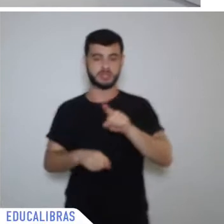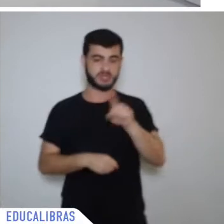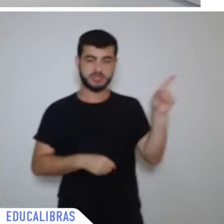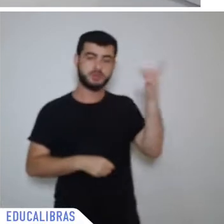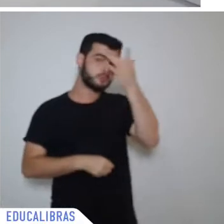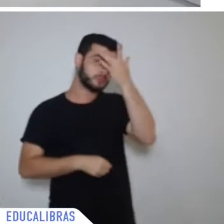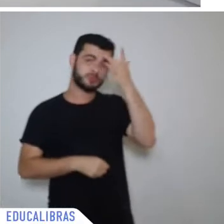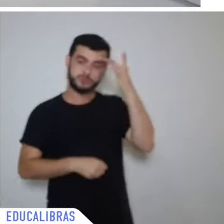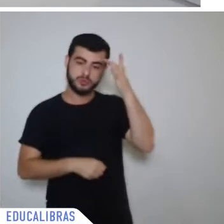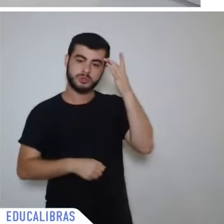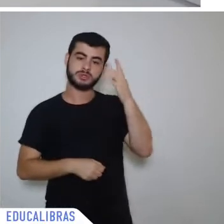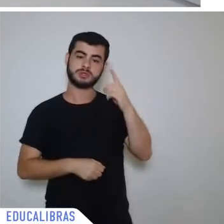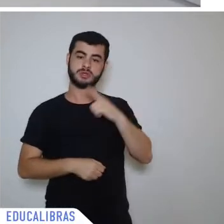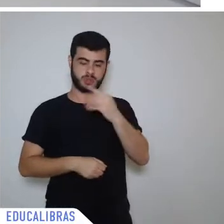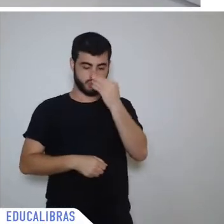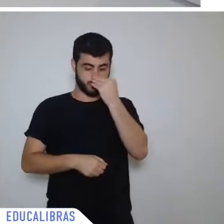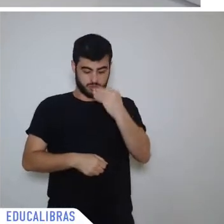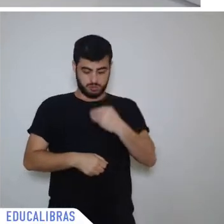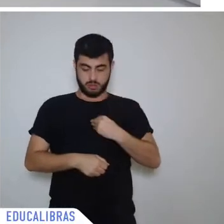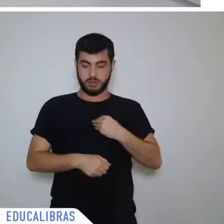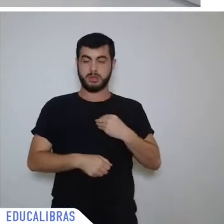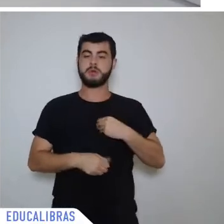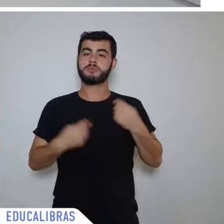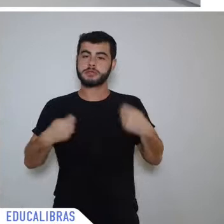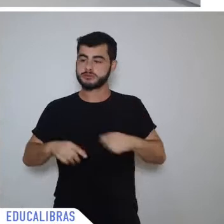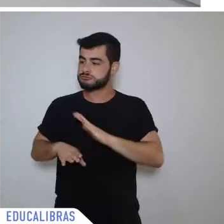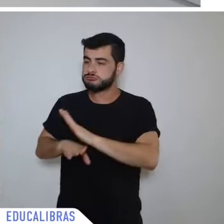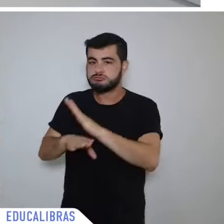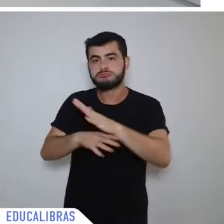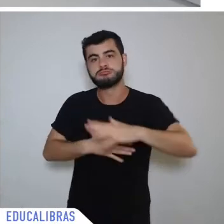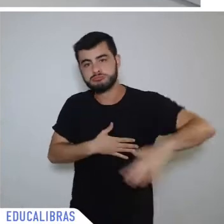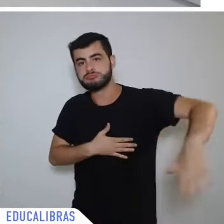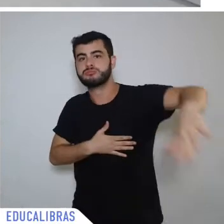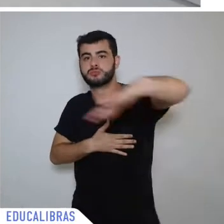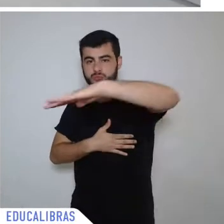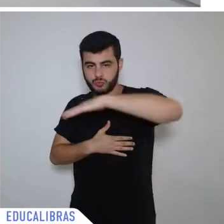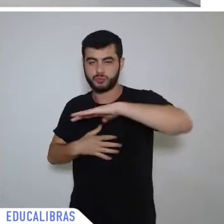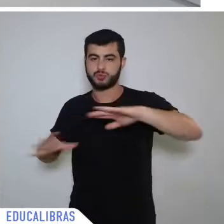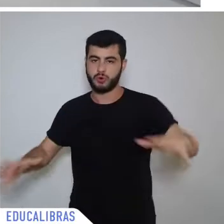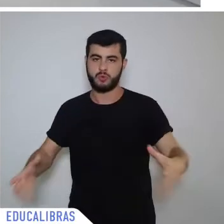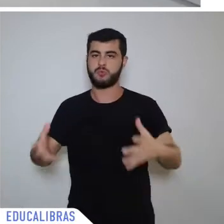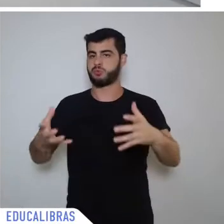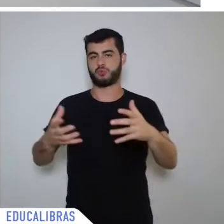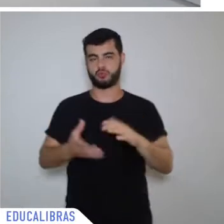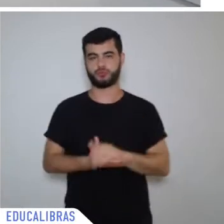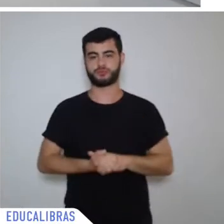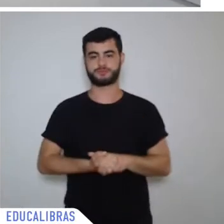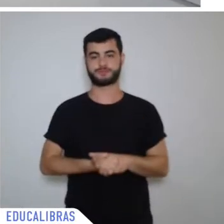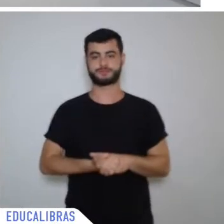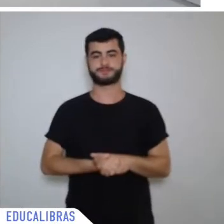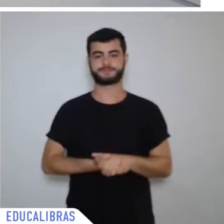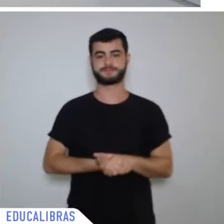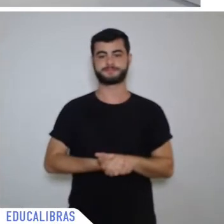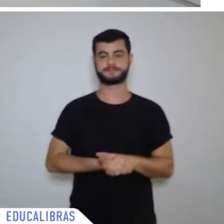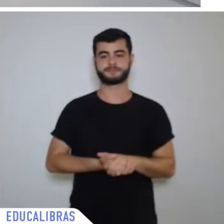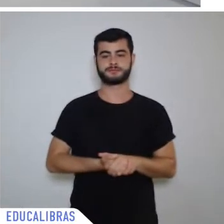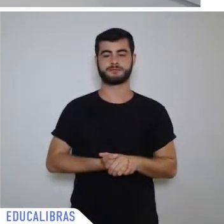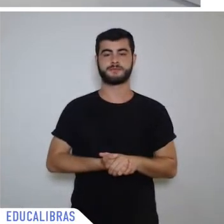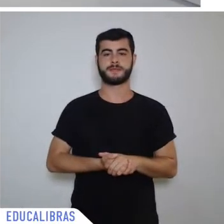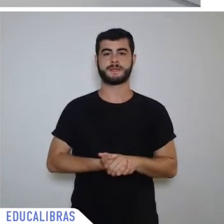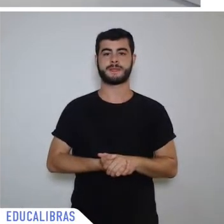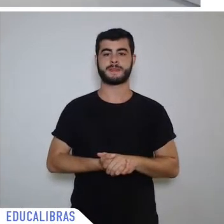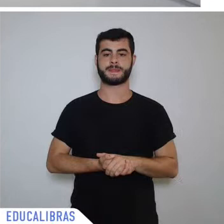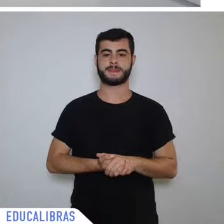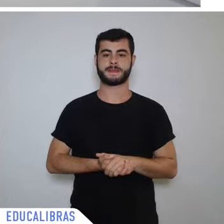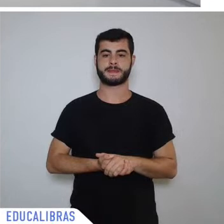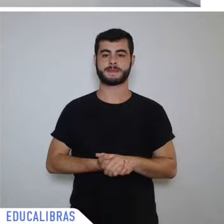by people who sacrifice their own personal goals in view of something more relevant